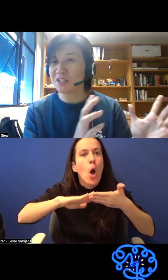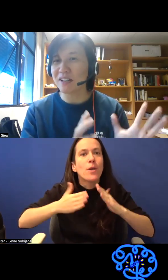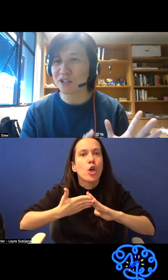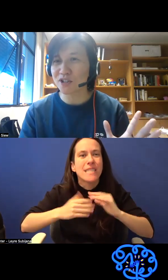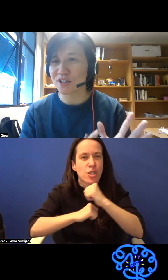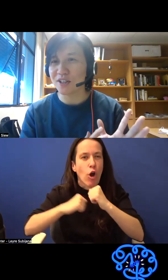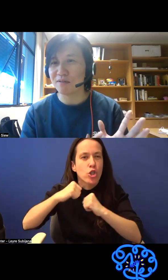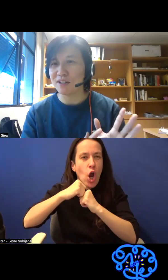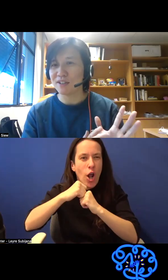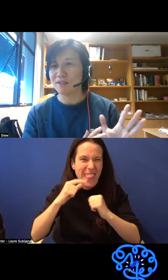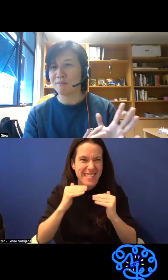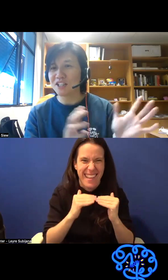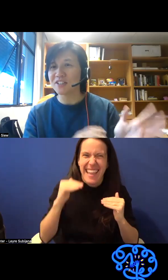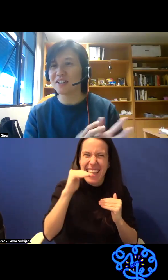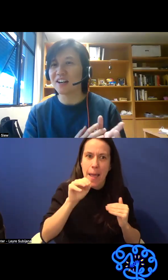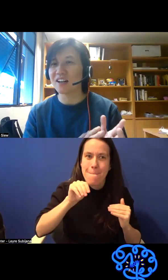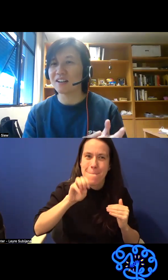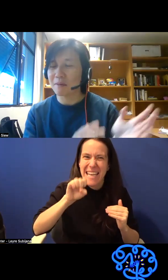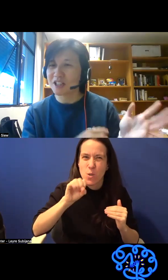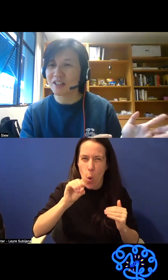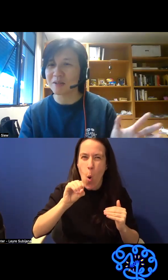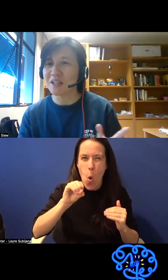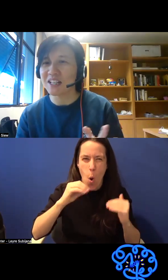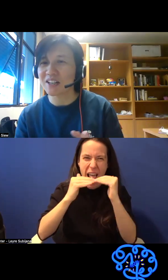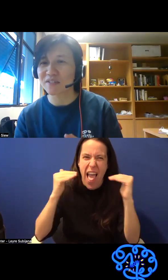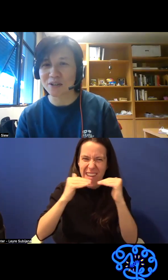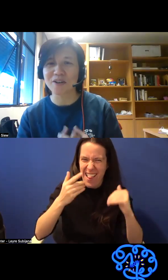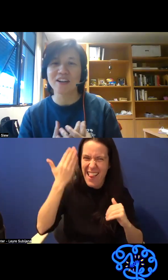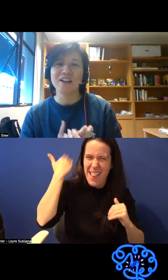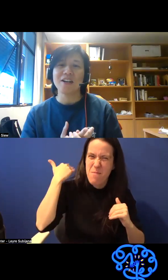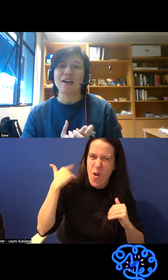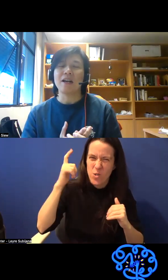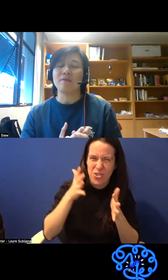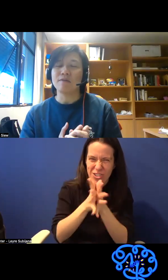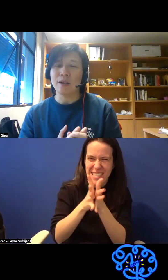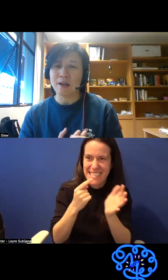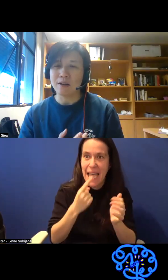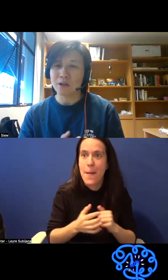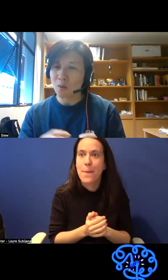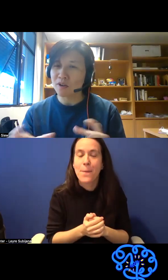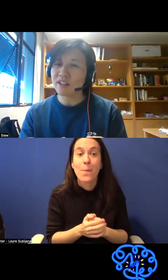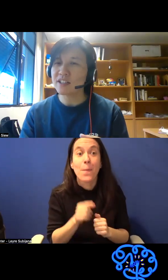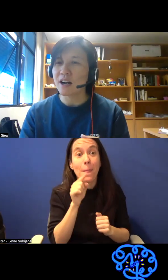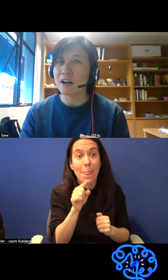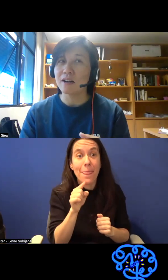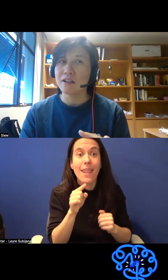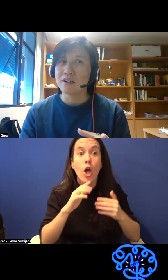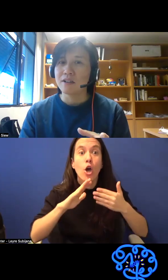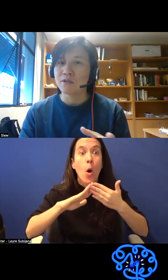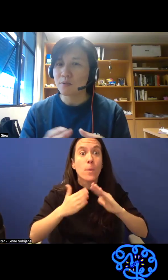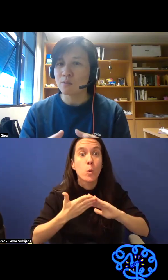the meso level structure that I mentioned at the beginning of the talk, where the communities